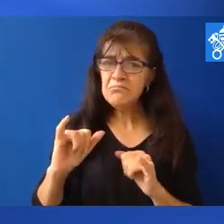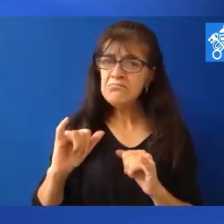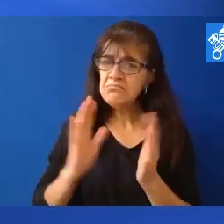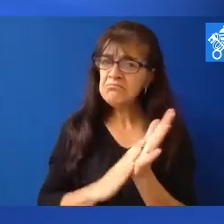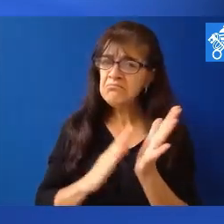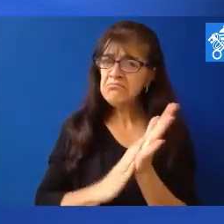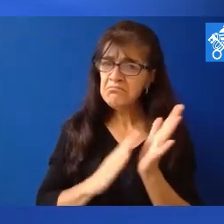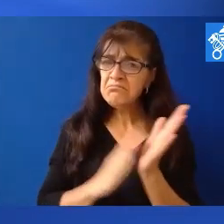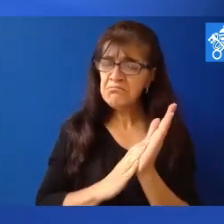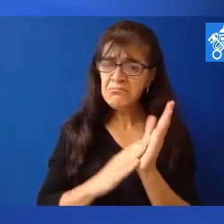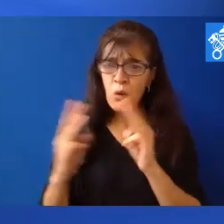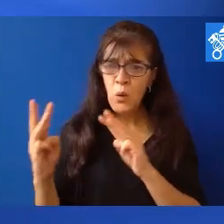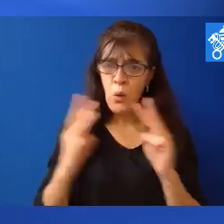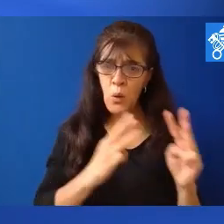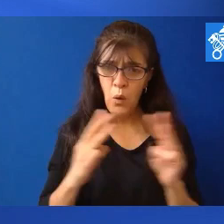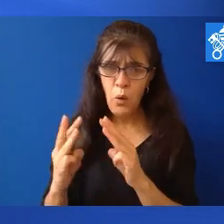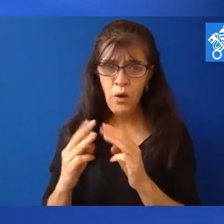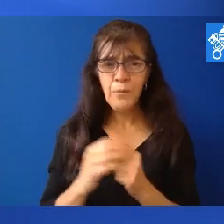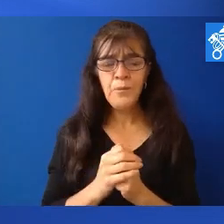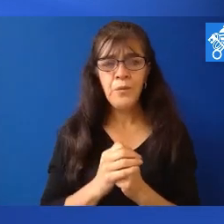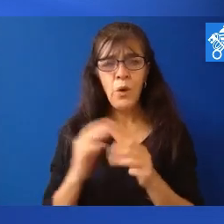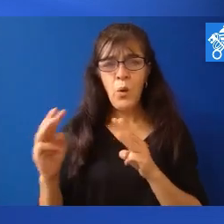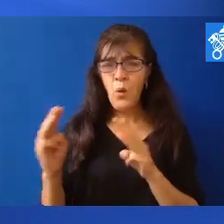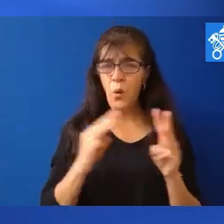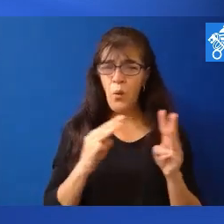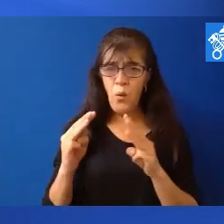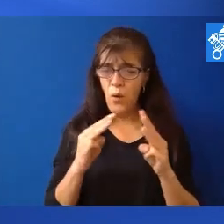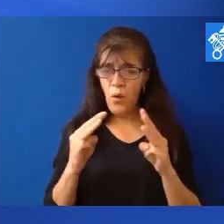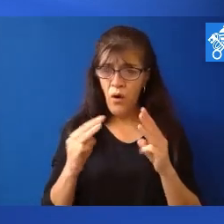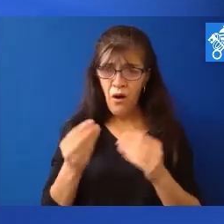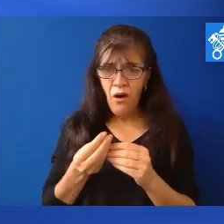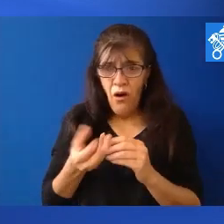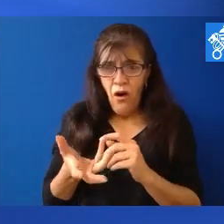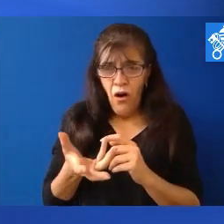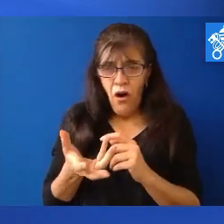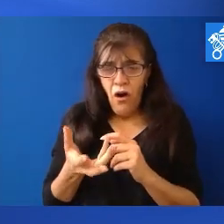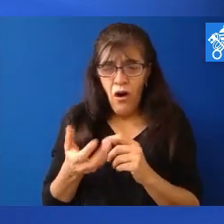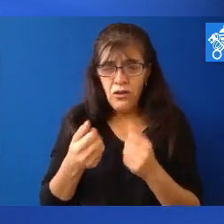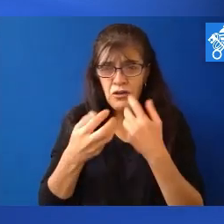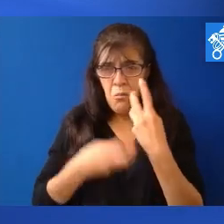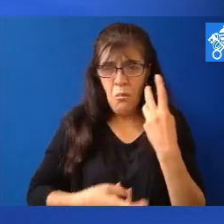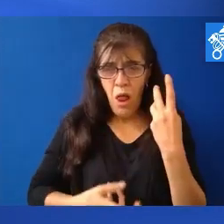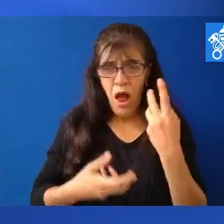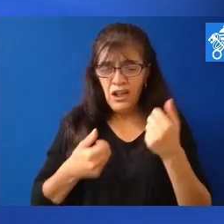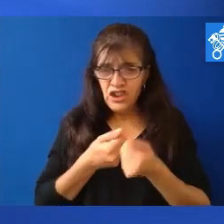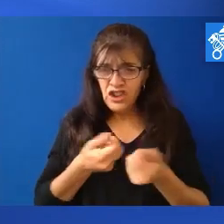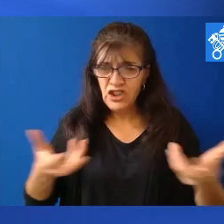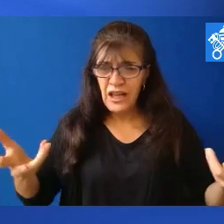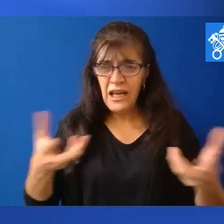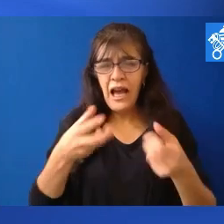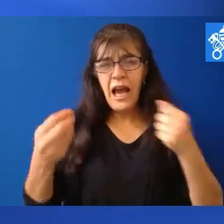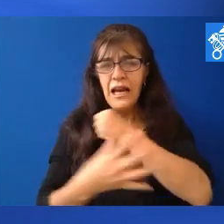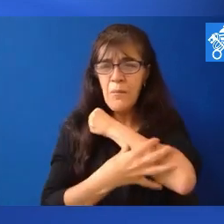war. Wars cause bloodshed and impoverish the earth, Pope